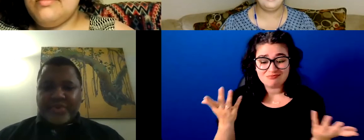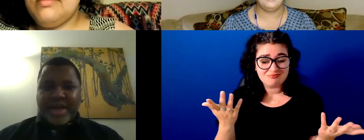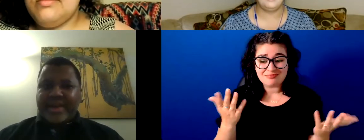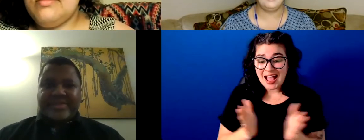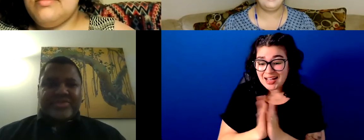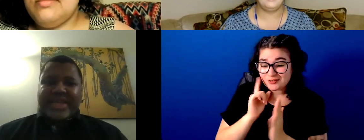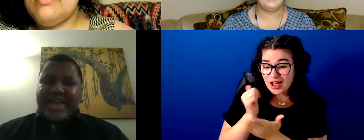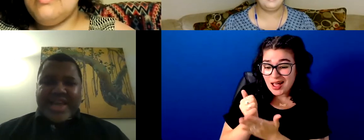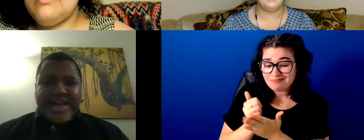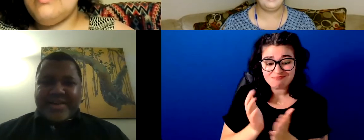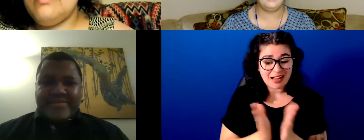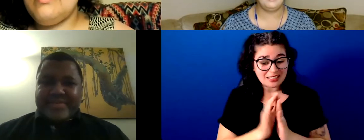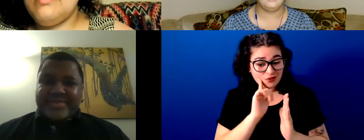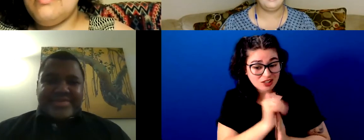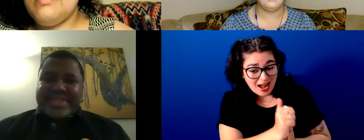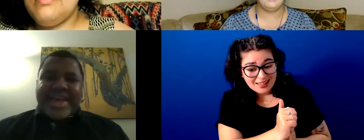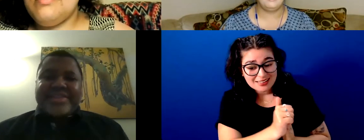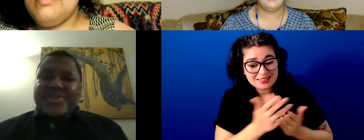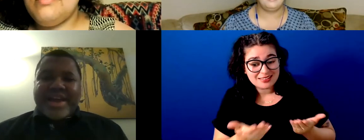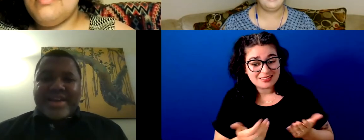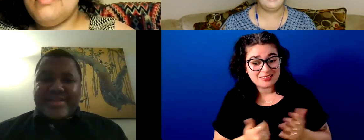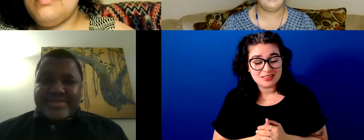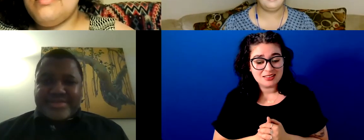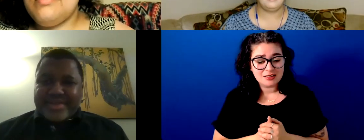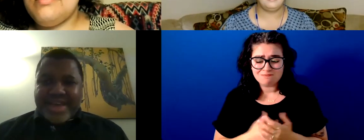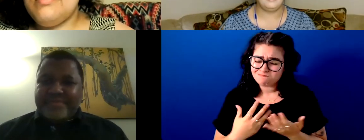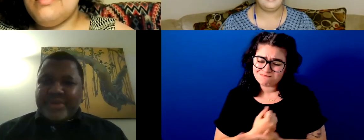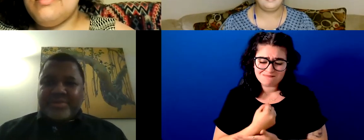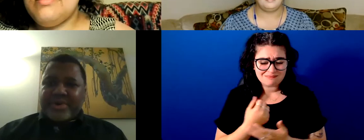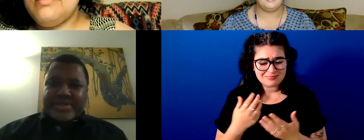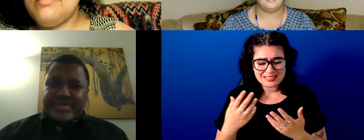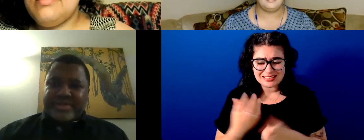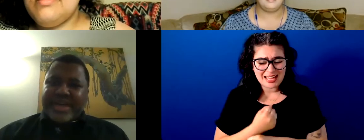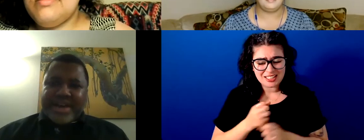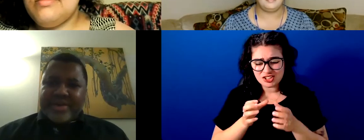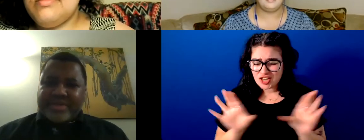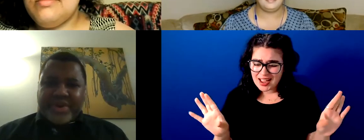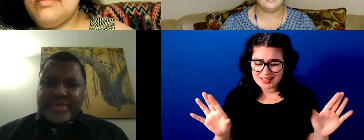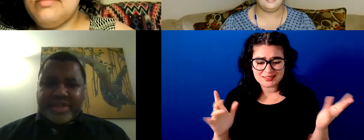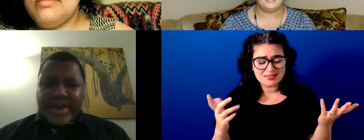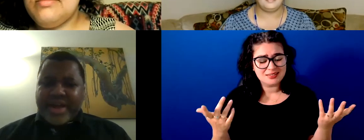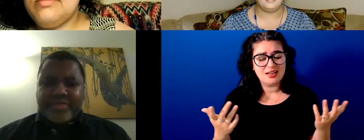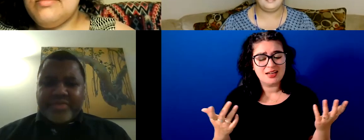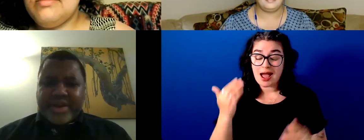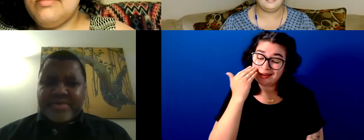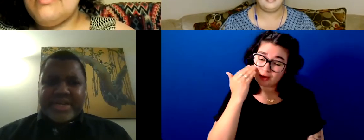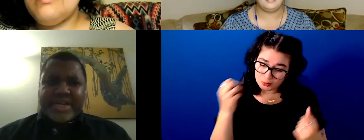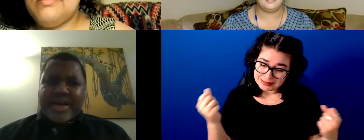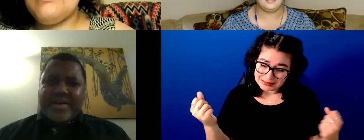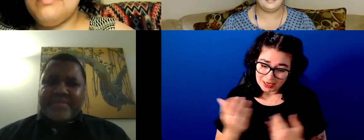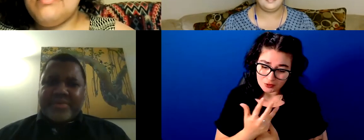ask for guidance. Take a chance and build bridges. I know it's very scary out